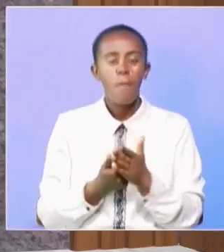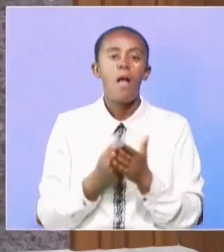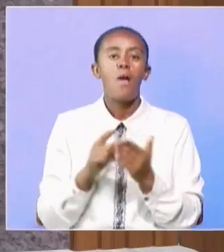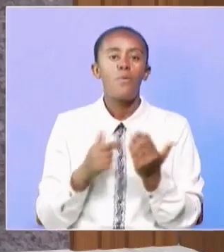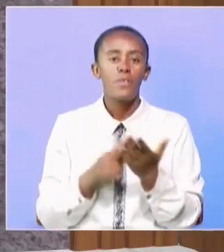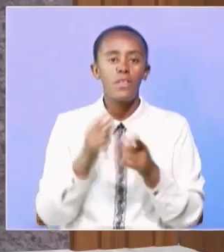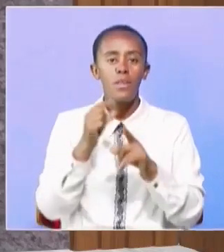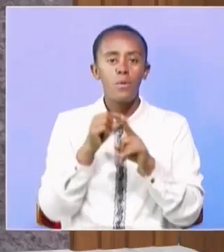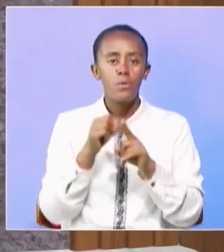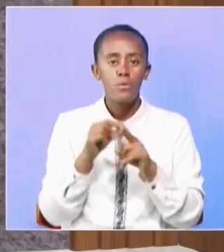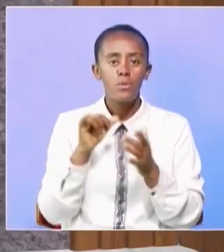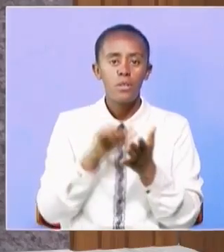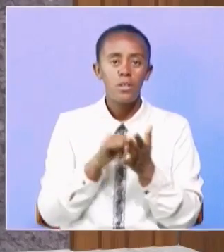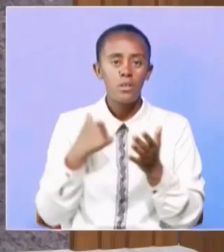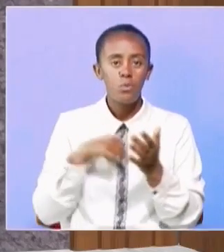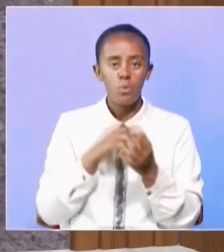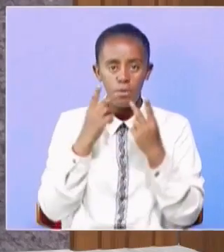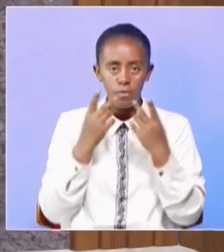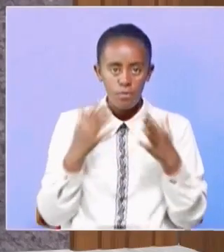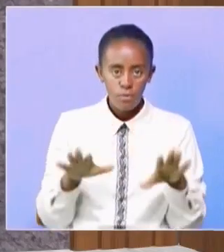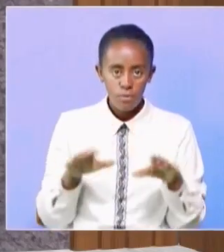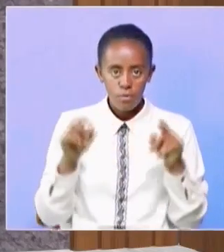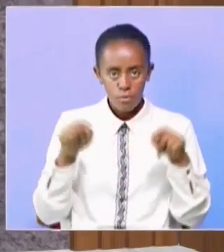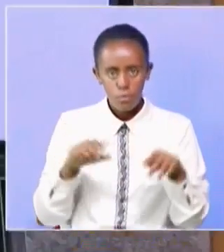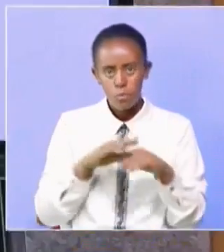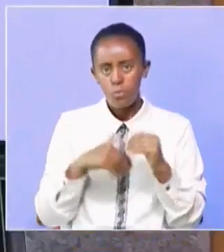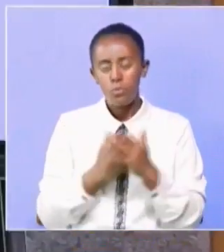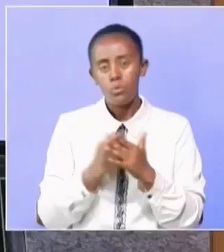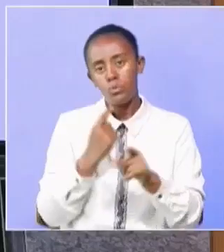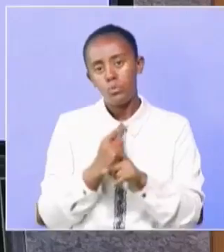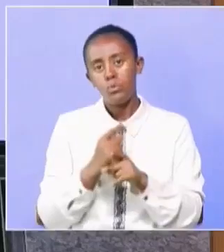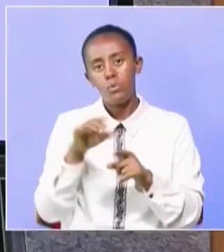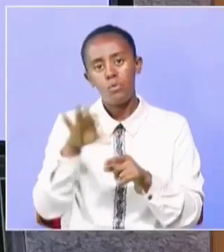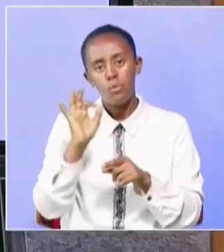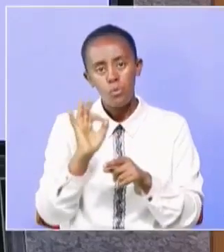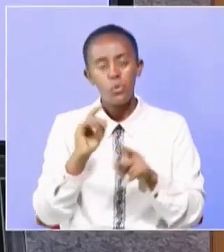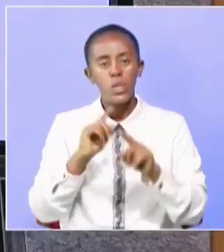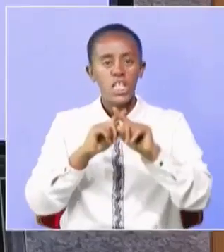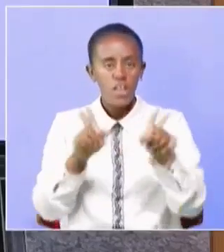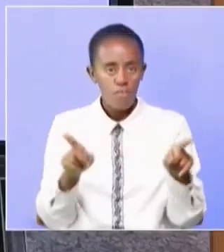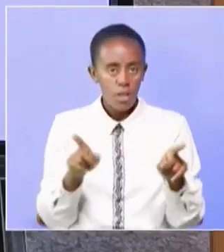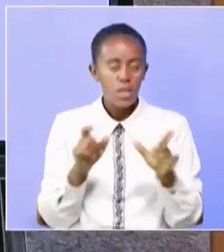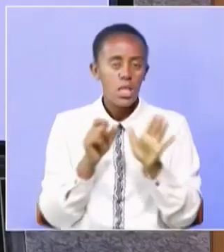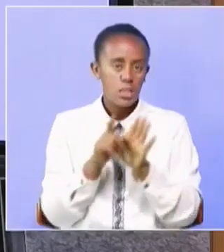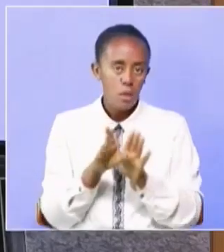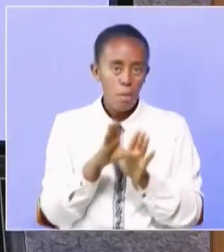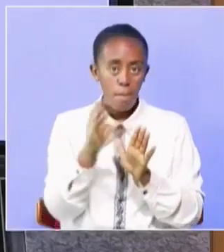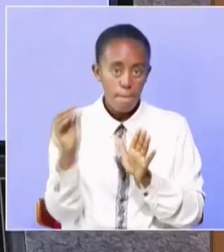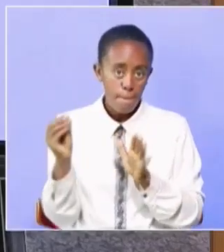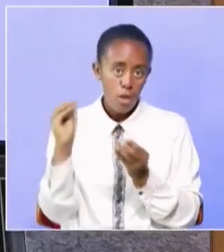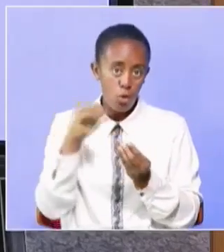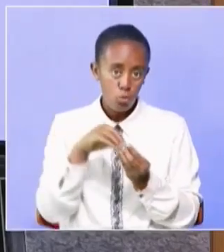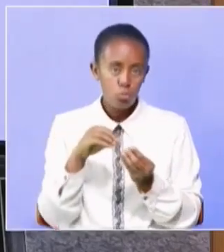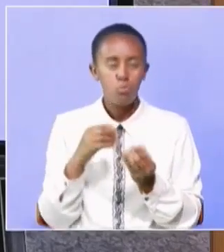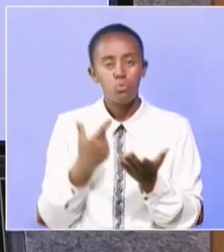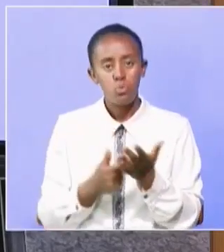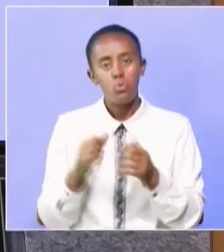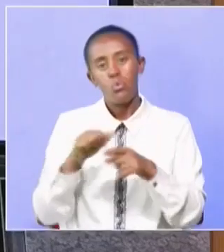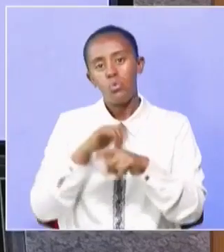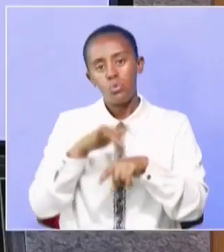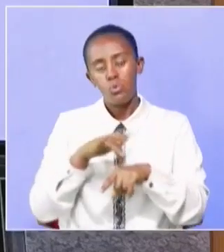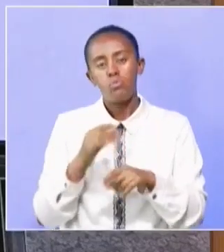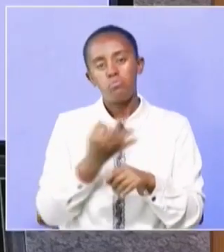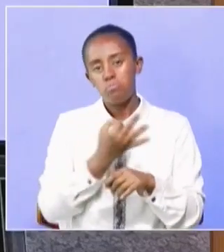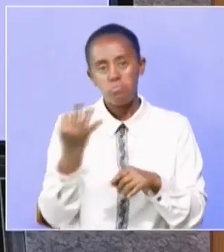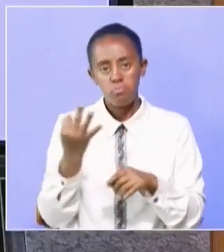the words that we have seen today. I am sure all of you have gotten the different examples and also did the exercise really